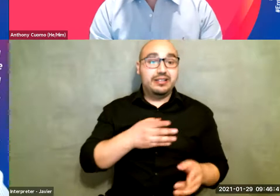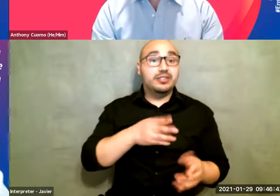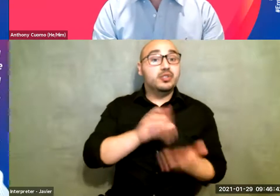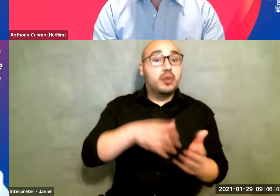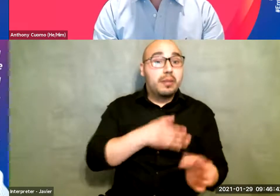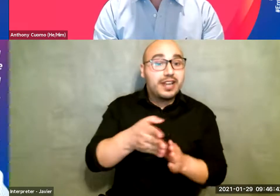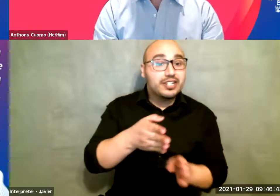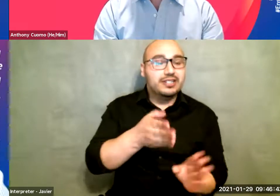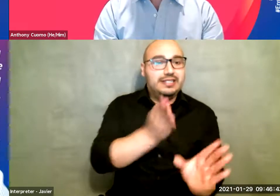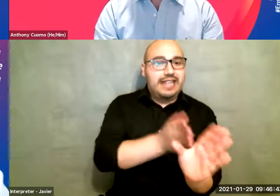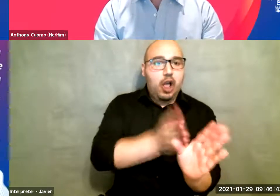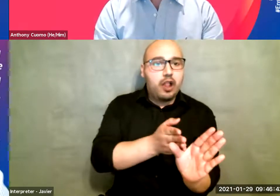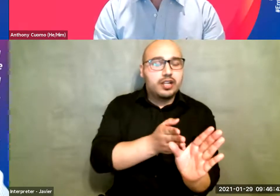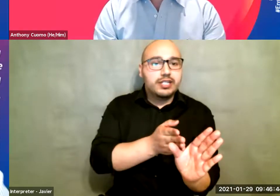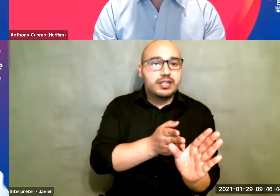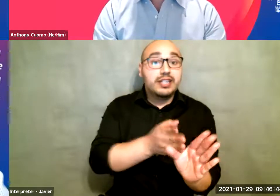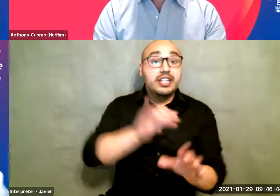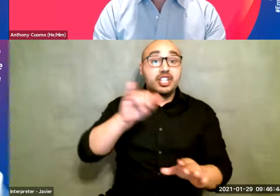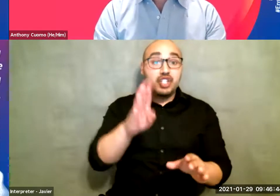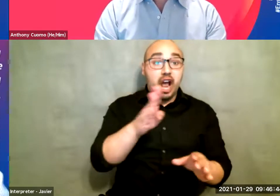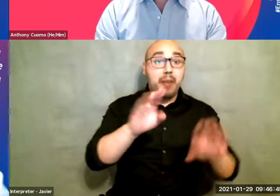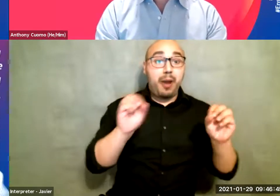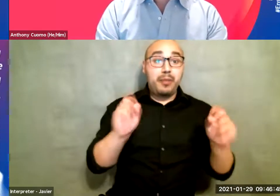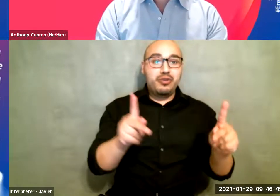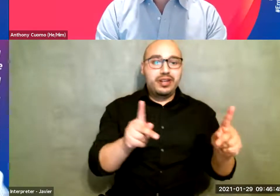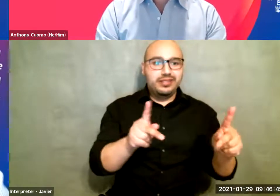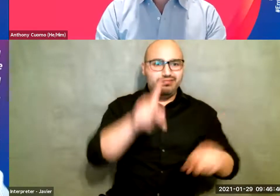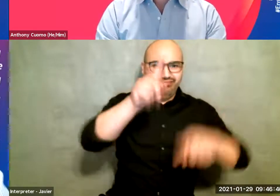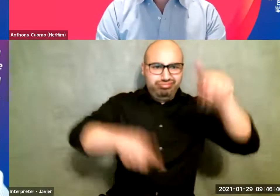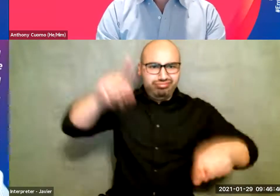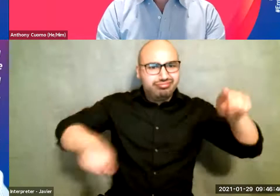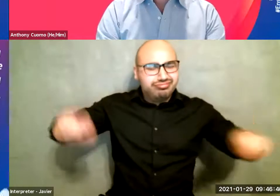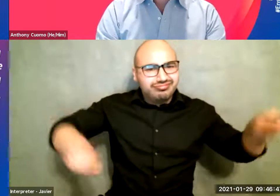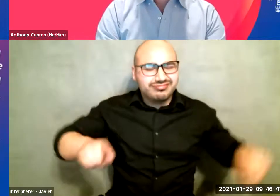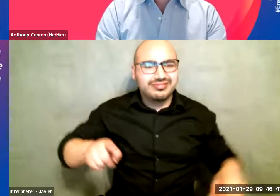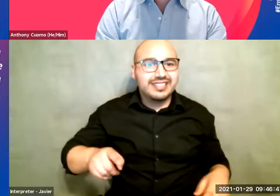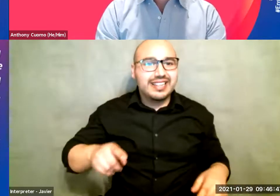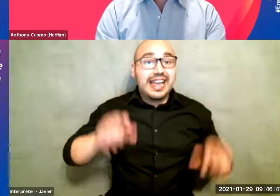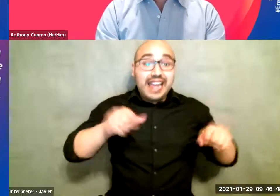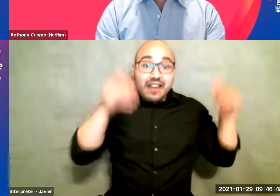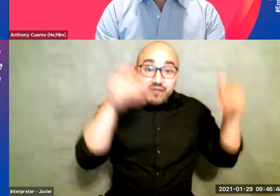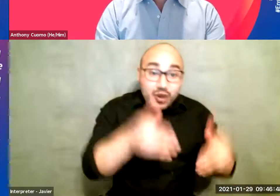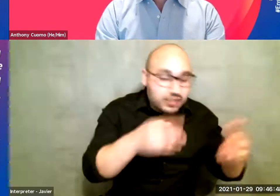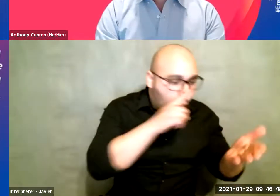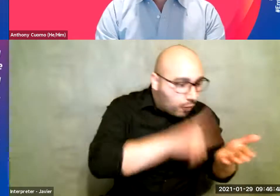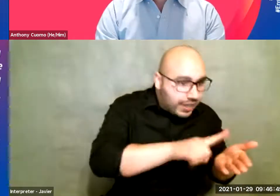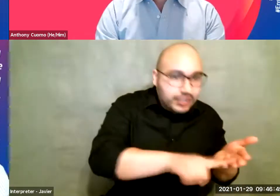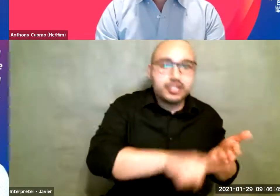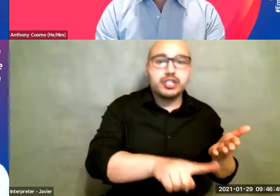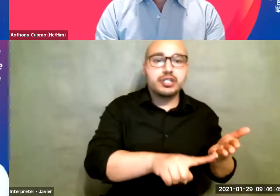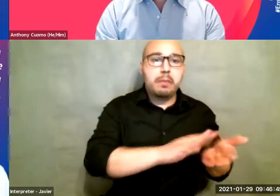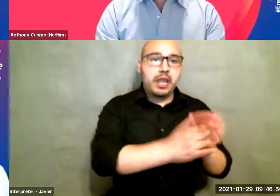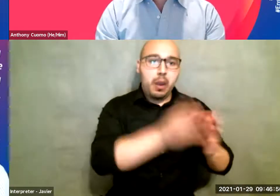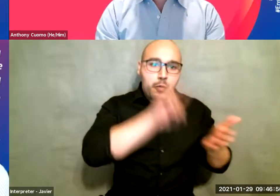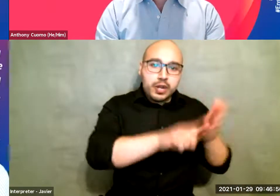psychology could go so many directions. They could focus more on the research direction, right? Becoming a researcher within